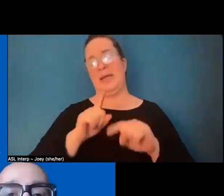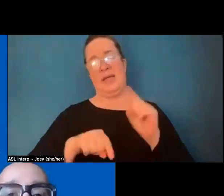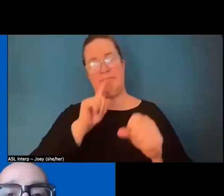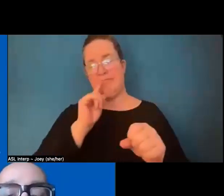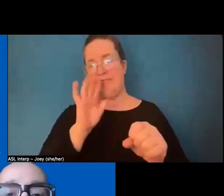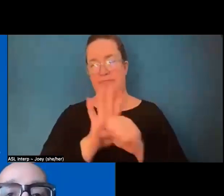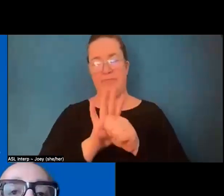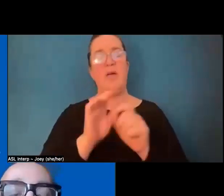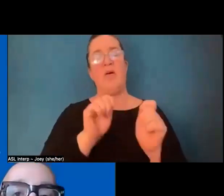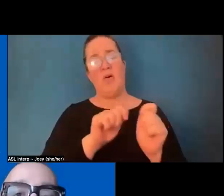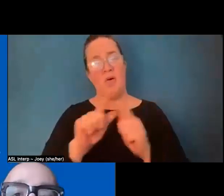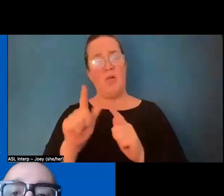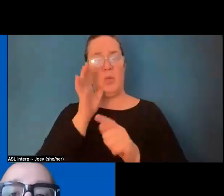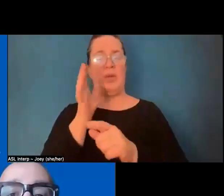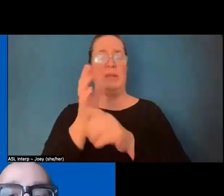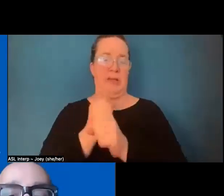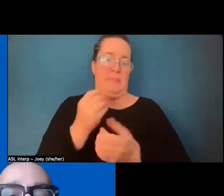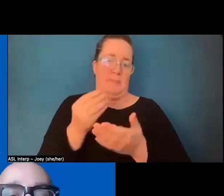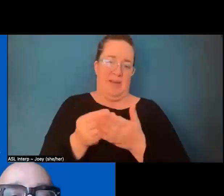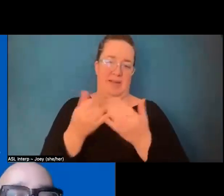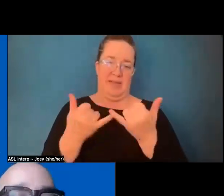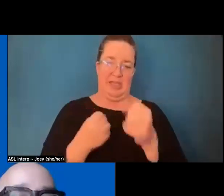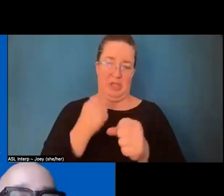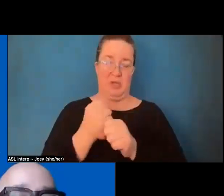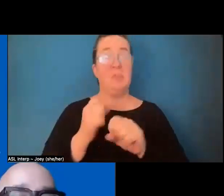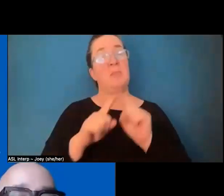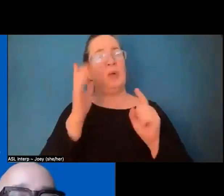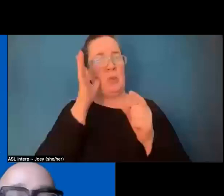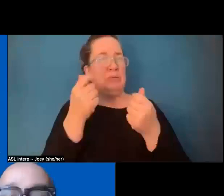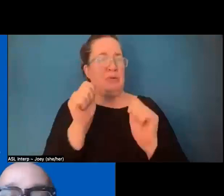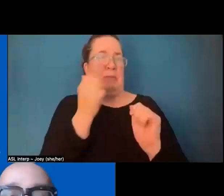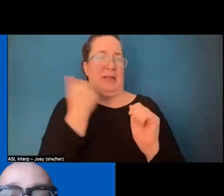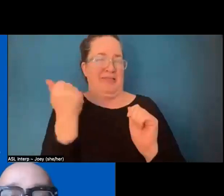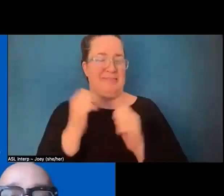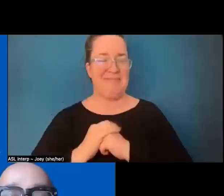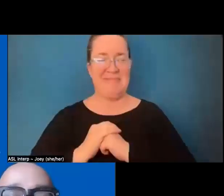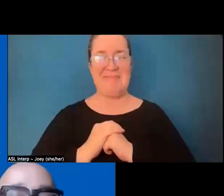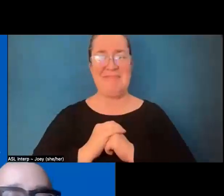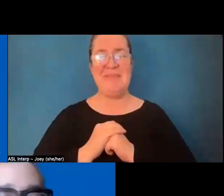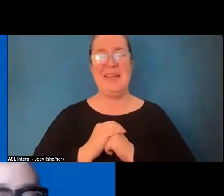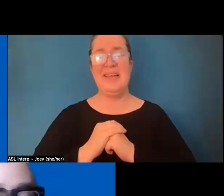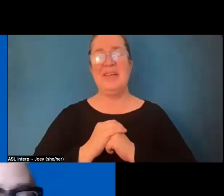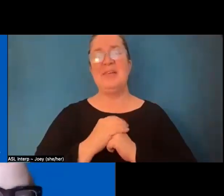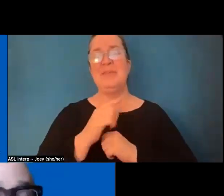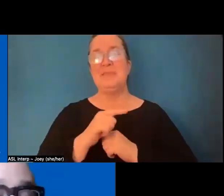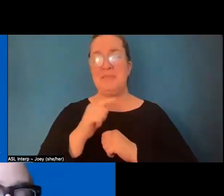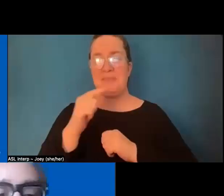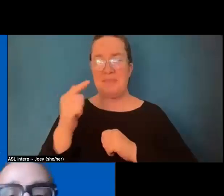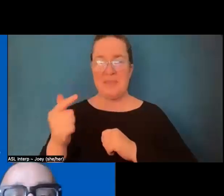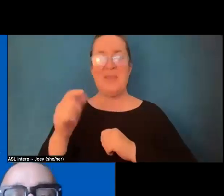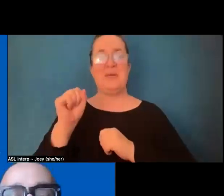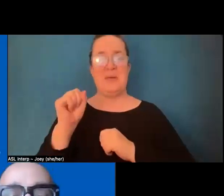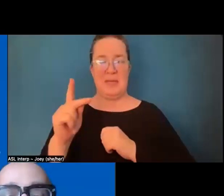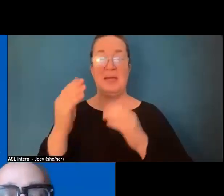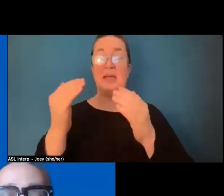receive awards this year, but we will do our best. All right. Next question is, my organization